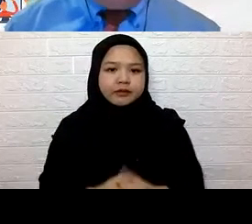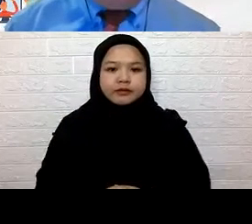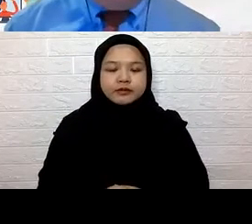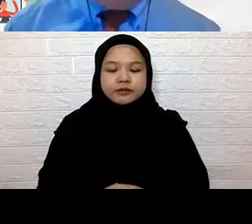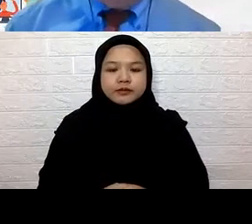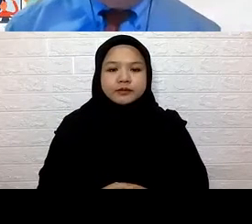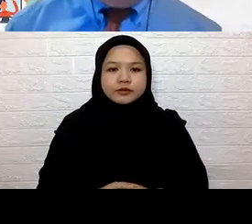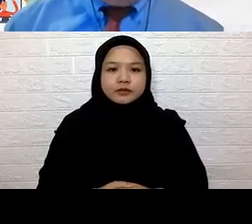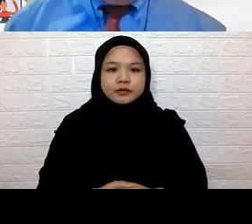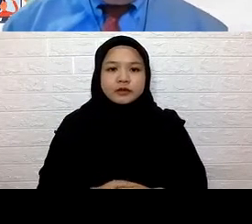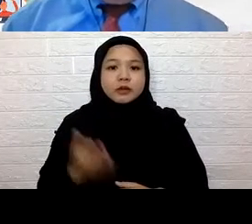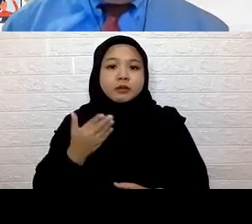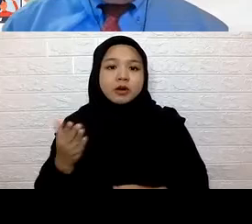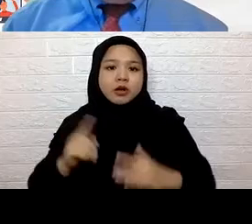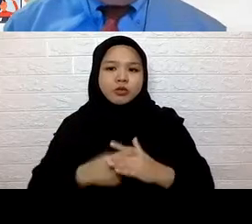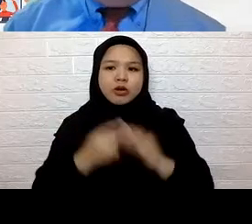with families,